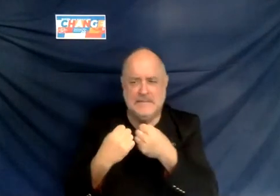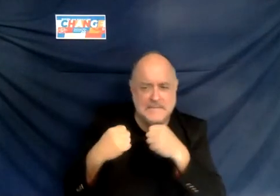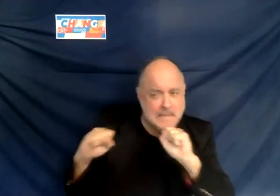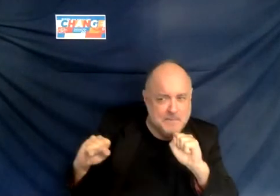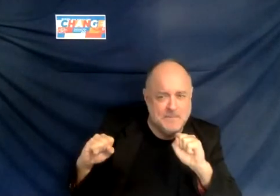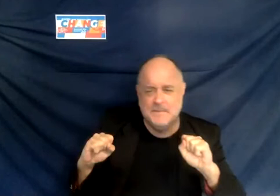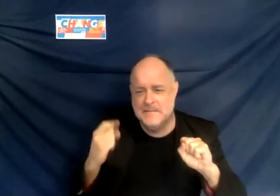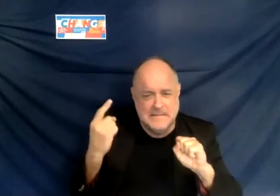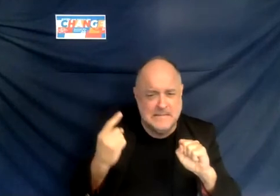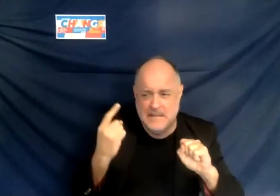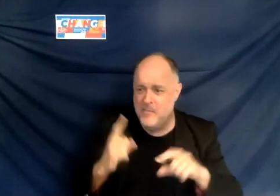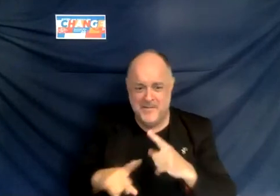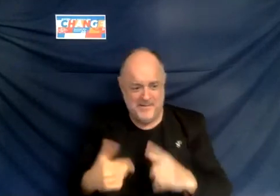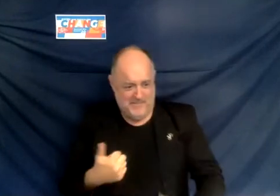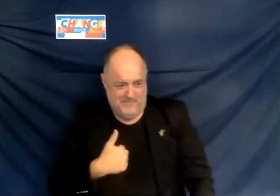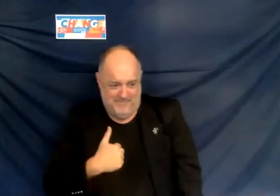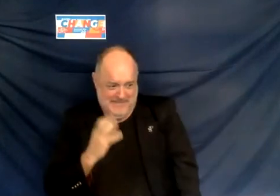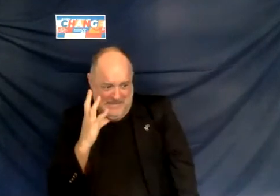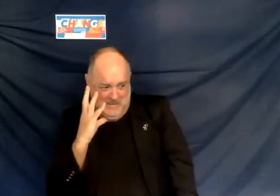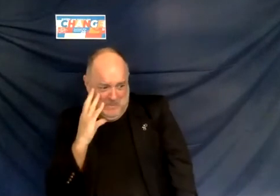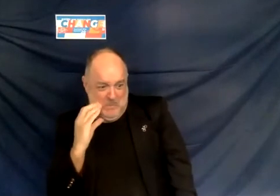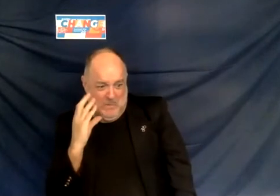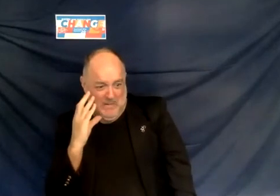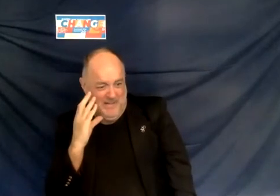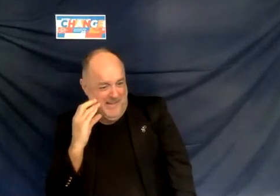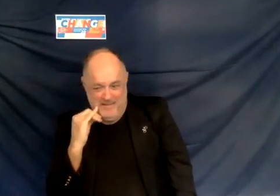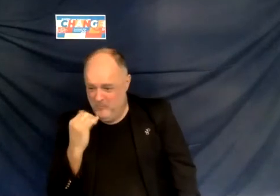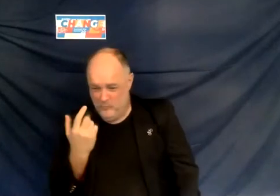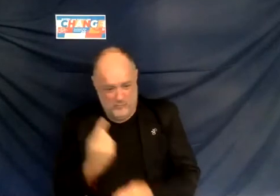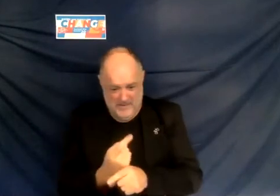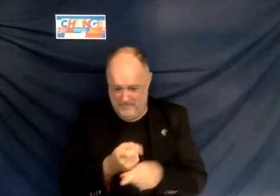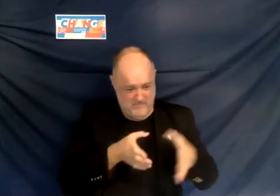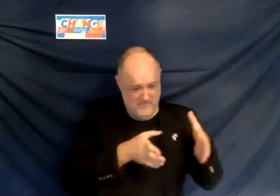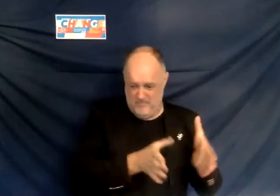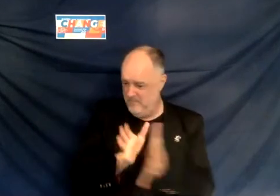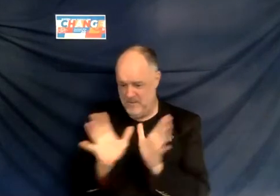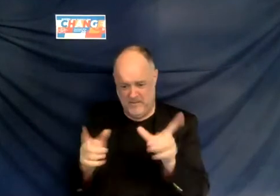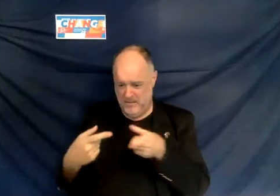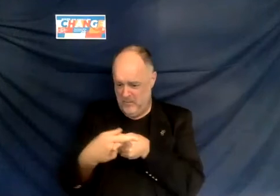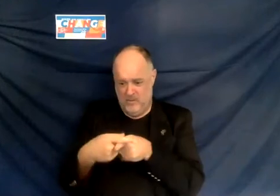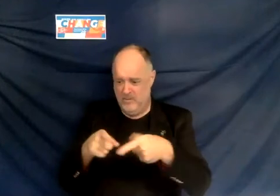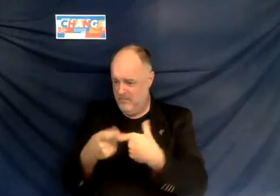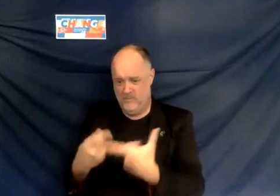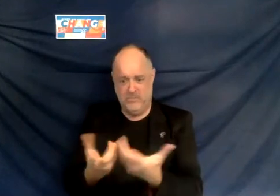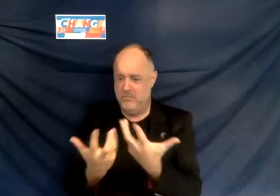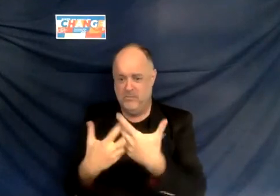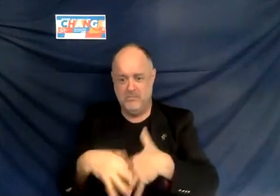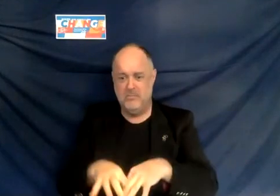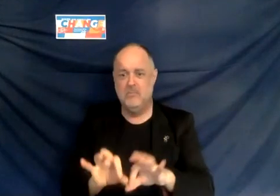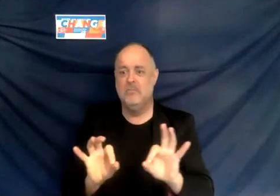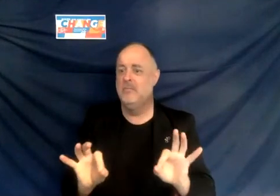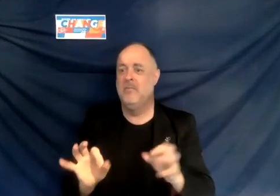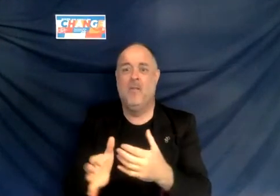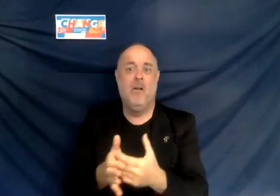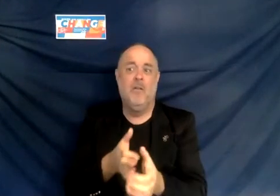in general, we found them here, as long as you get the side street right and the intersections right, that generally they're just as comfortable